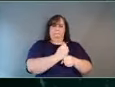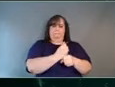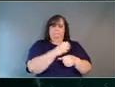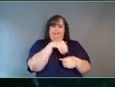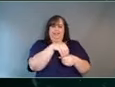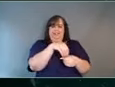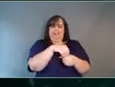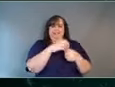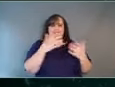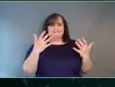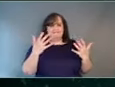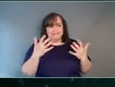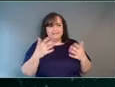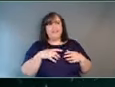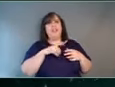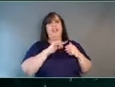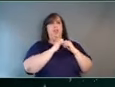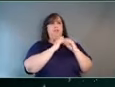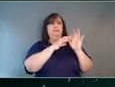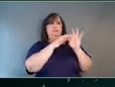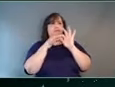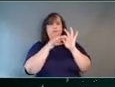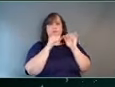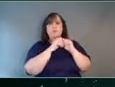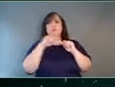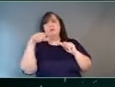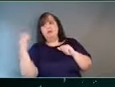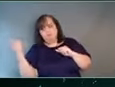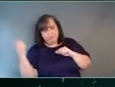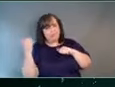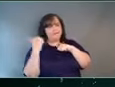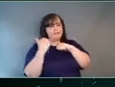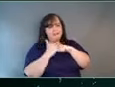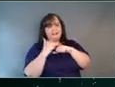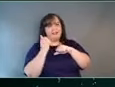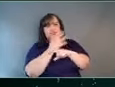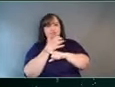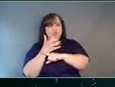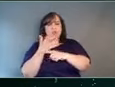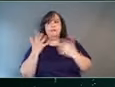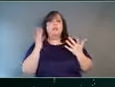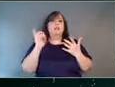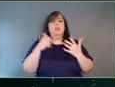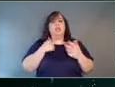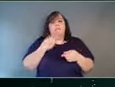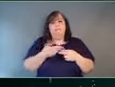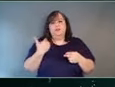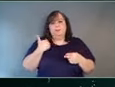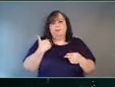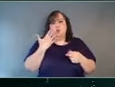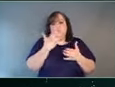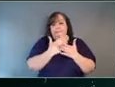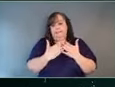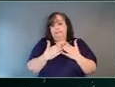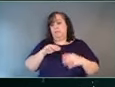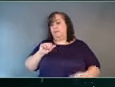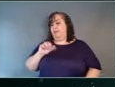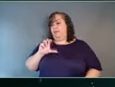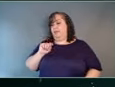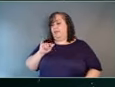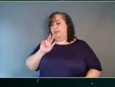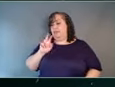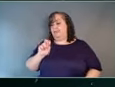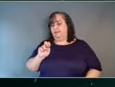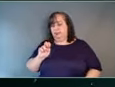to other asteroids. Some asteroids, like I mentioned earlier, are what we call active. So they do have some sort